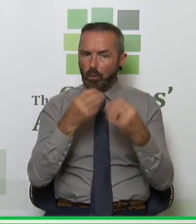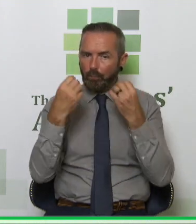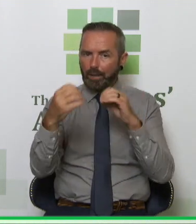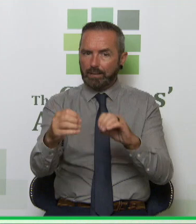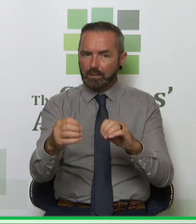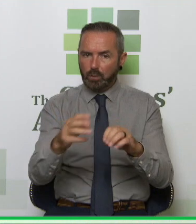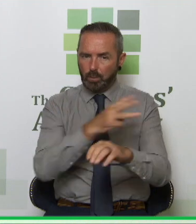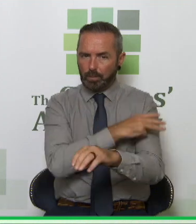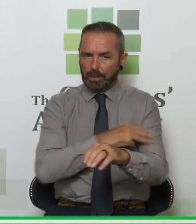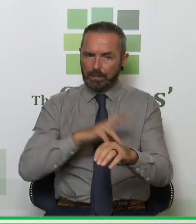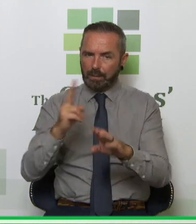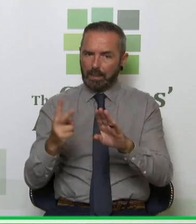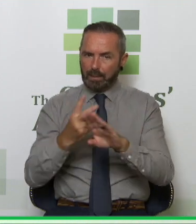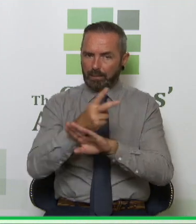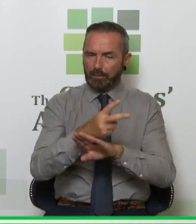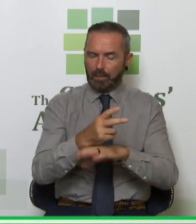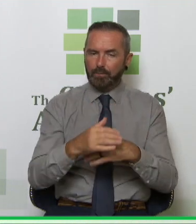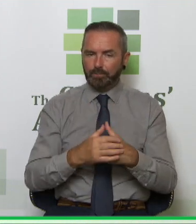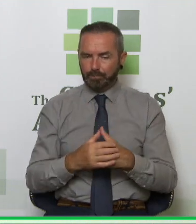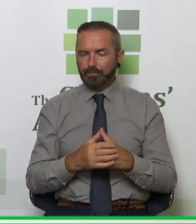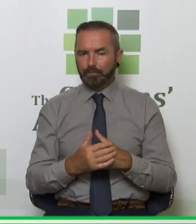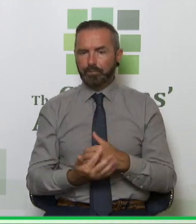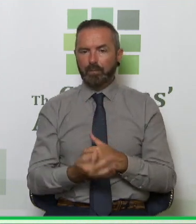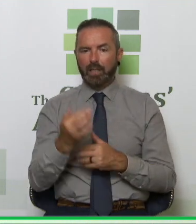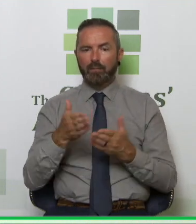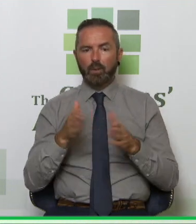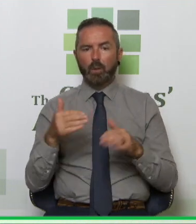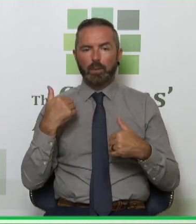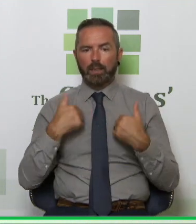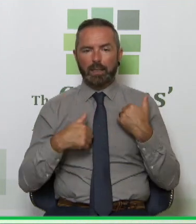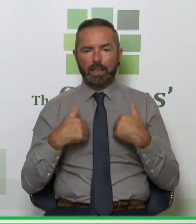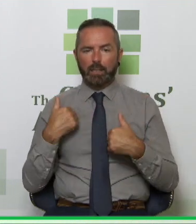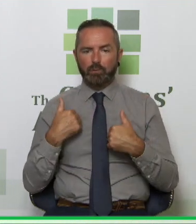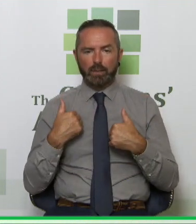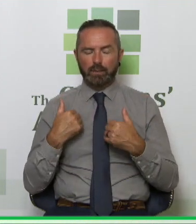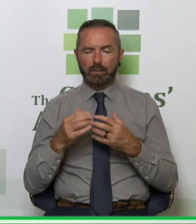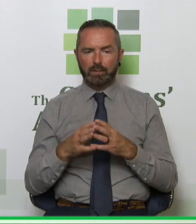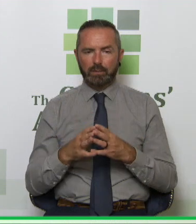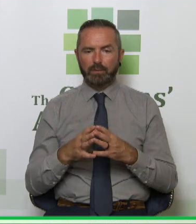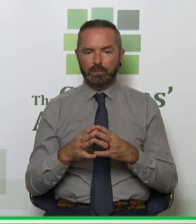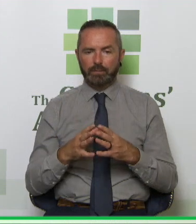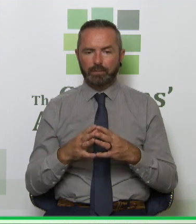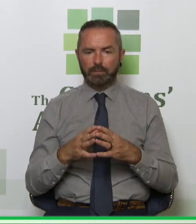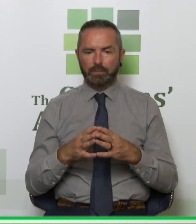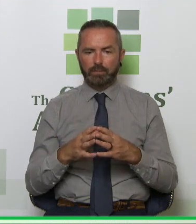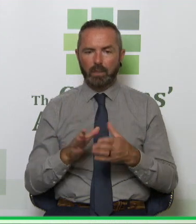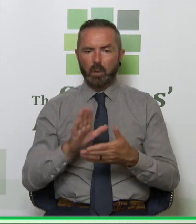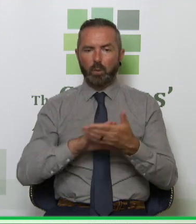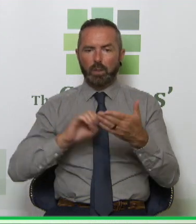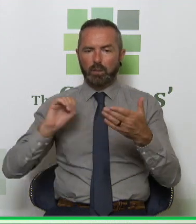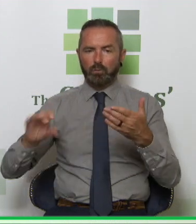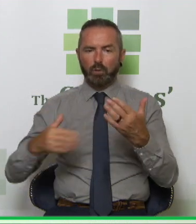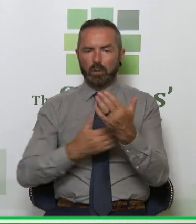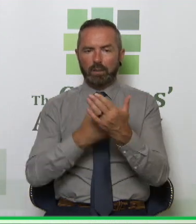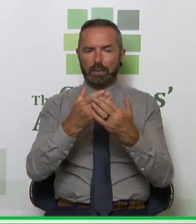can absolutely intervene in that if there's a public interest and an interest of local victims in doing so. Withdrawing legal sanctions